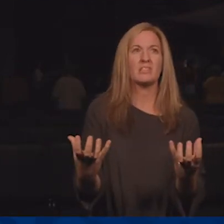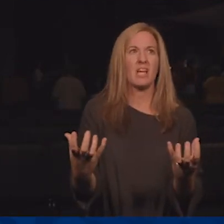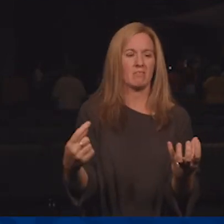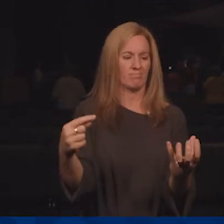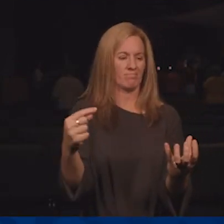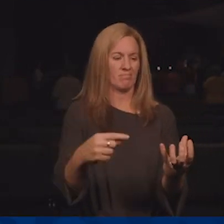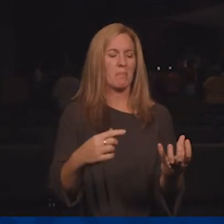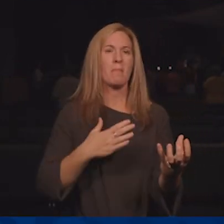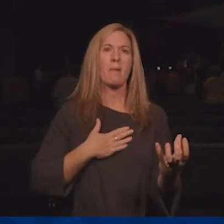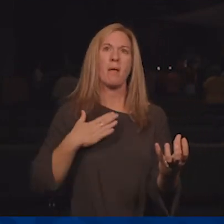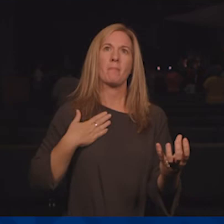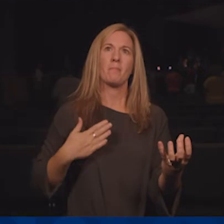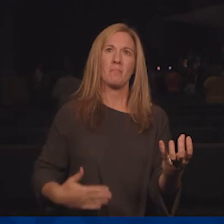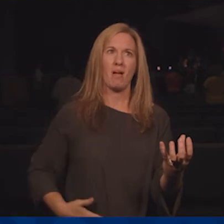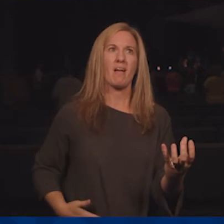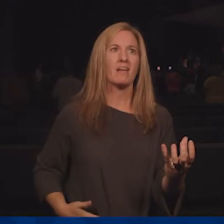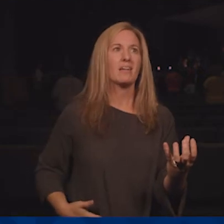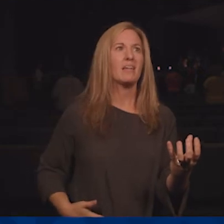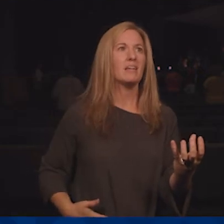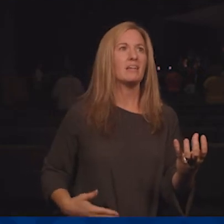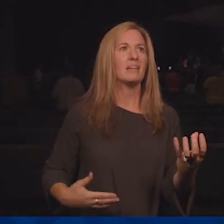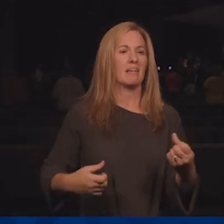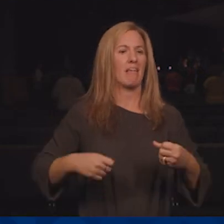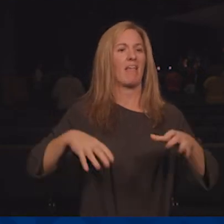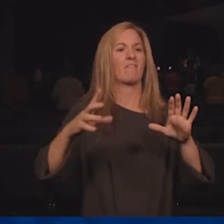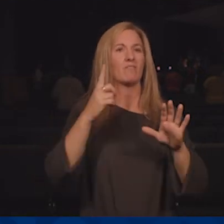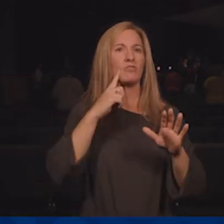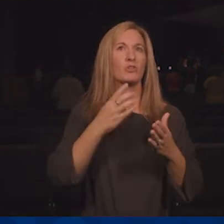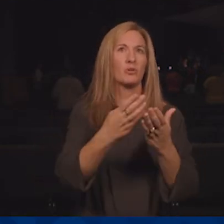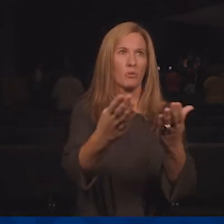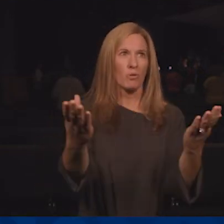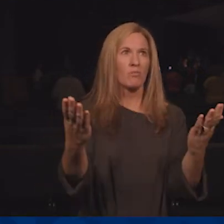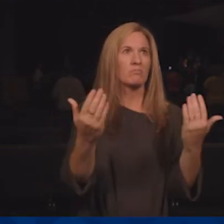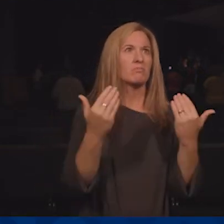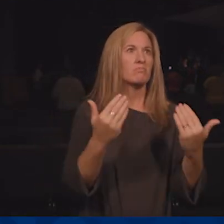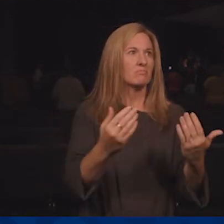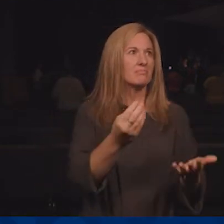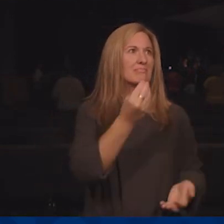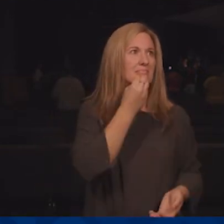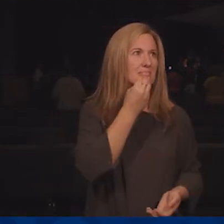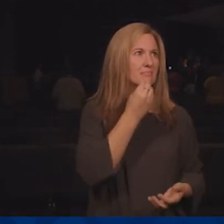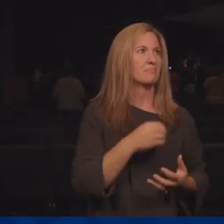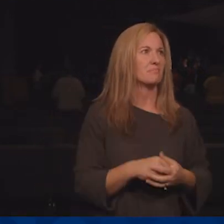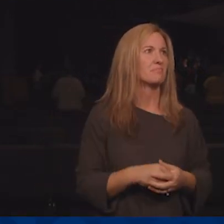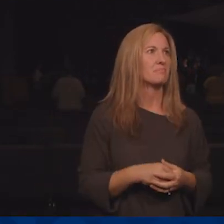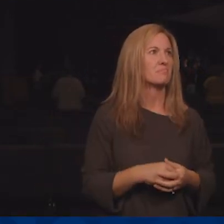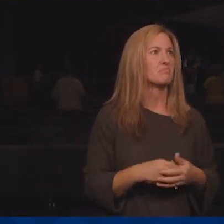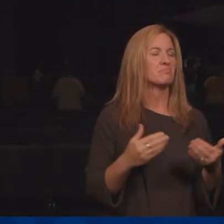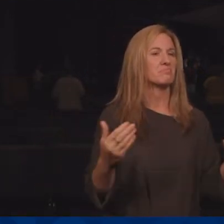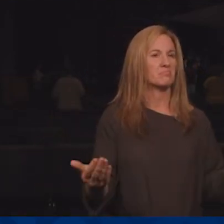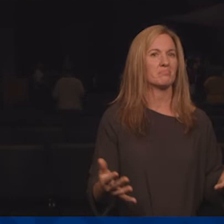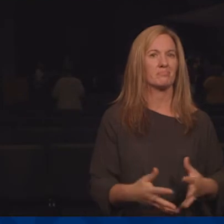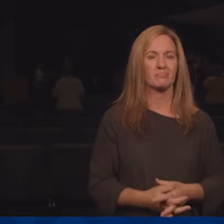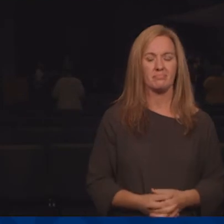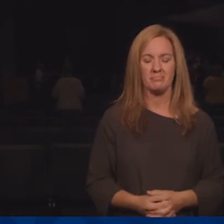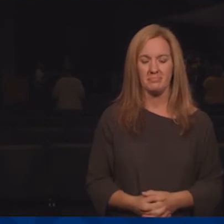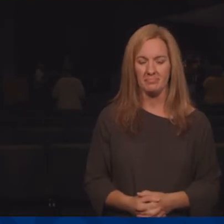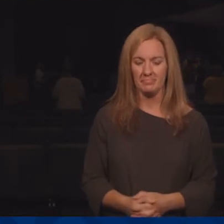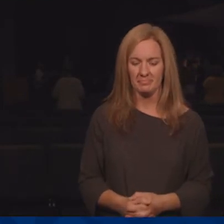said, "This is my body given for you. Take and eat." Let's take the bread